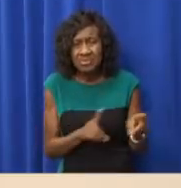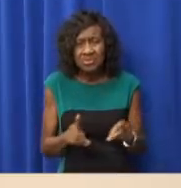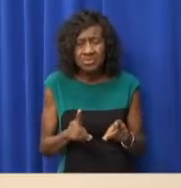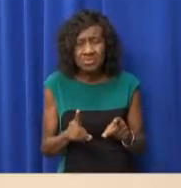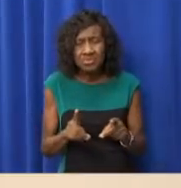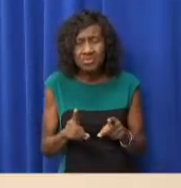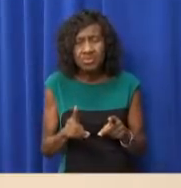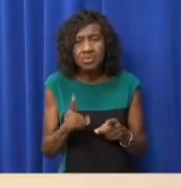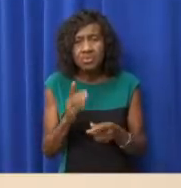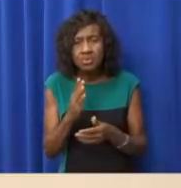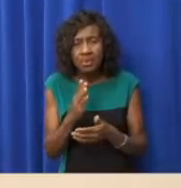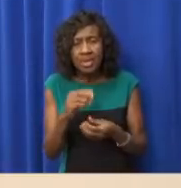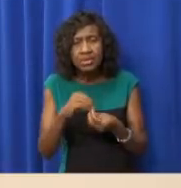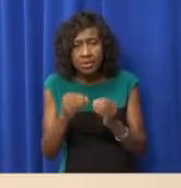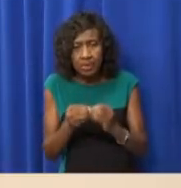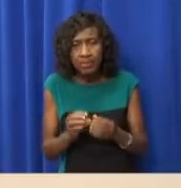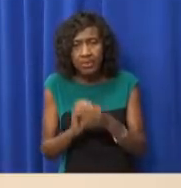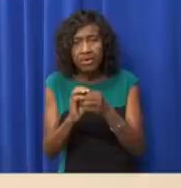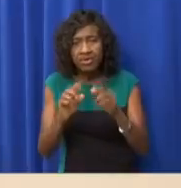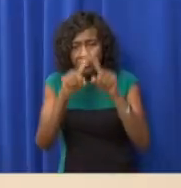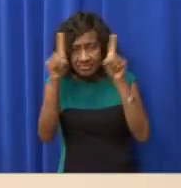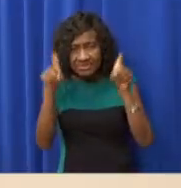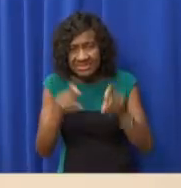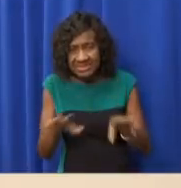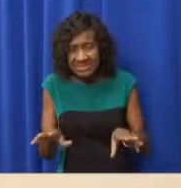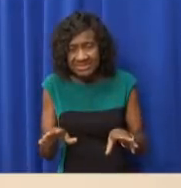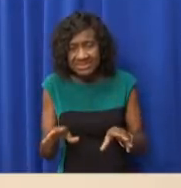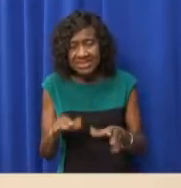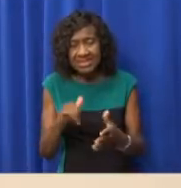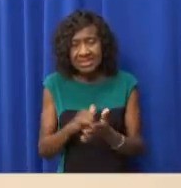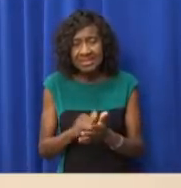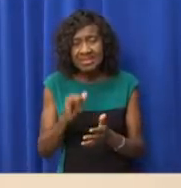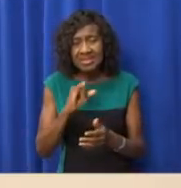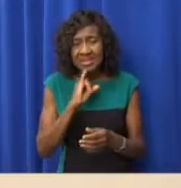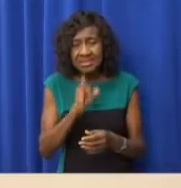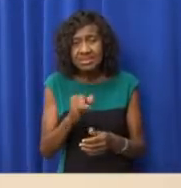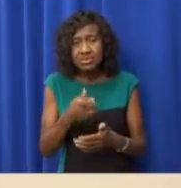be what the positive rate is going to show.